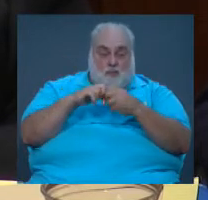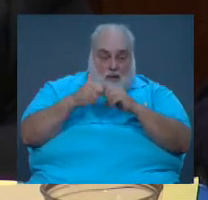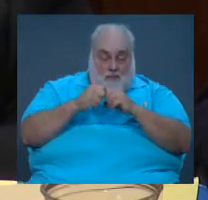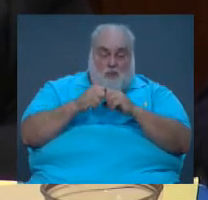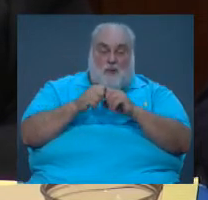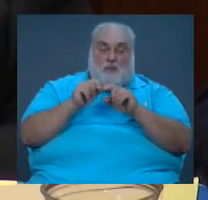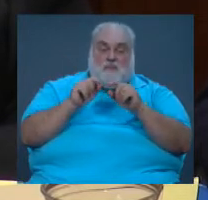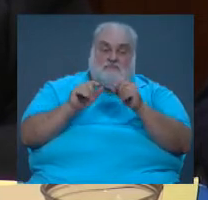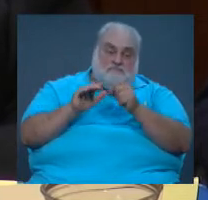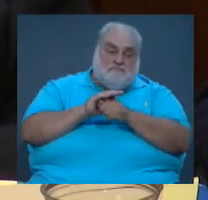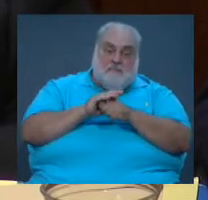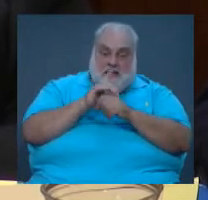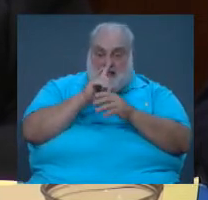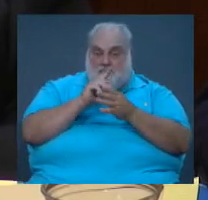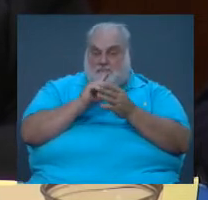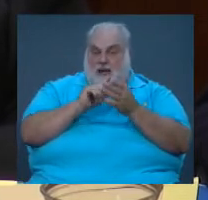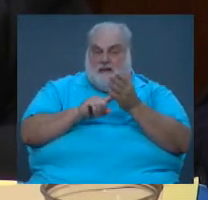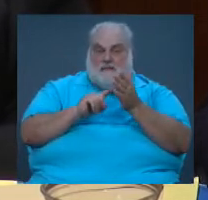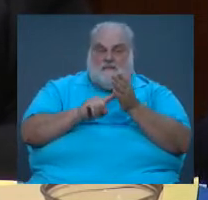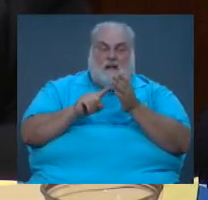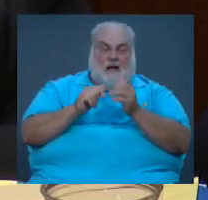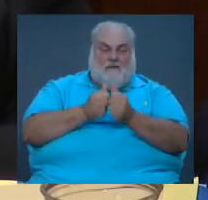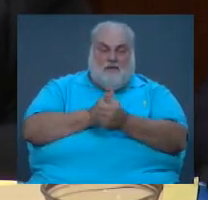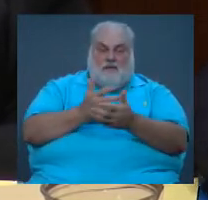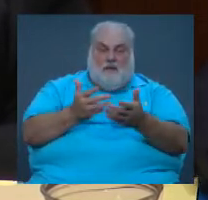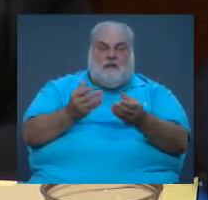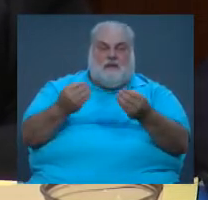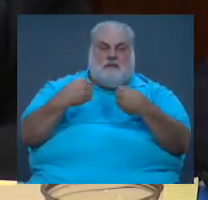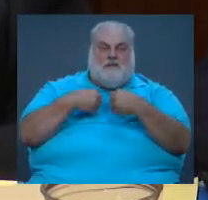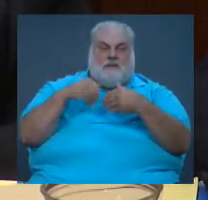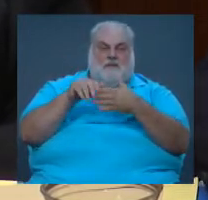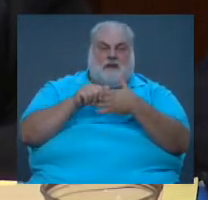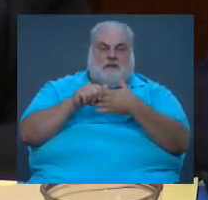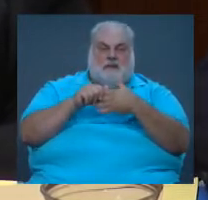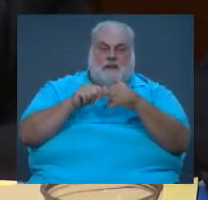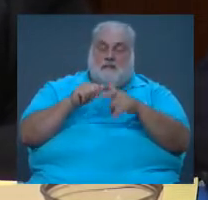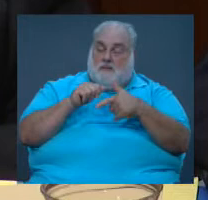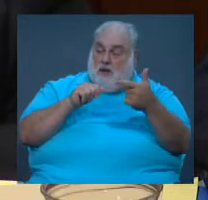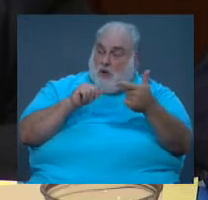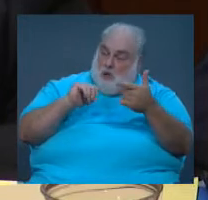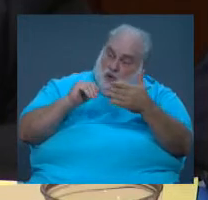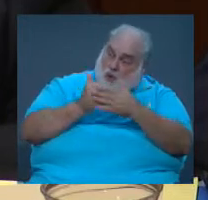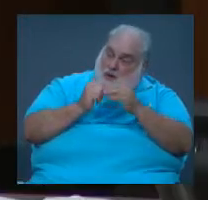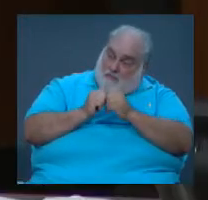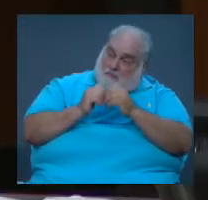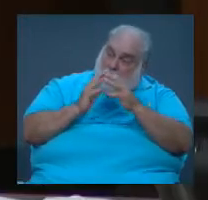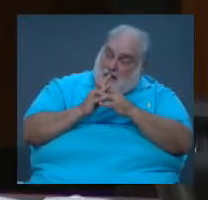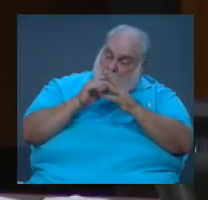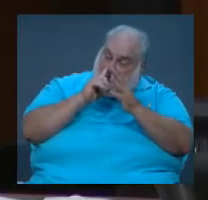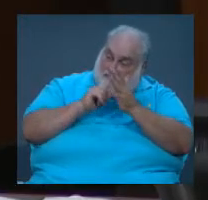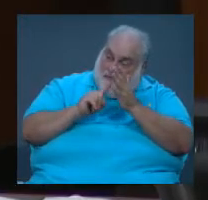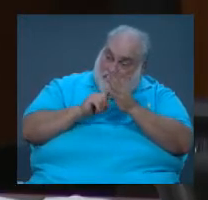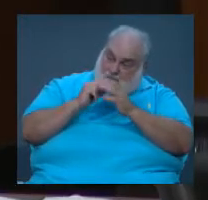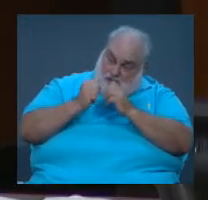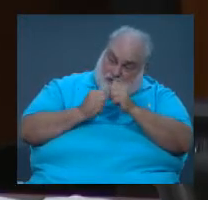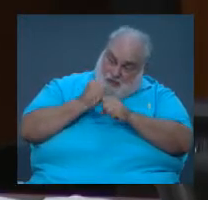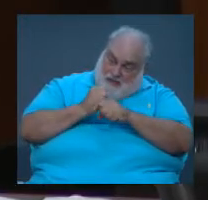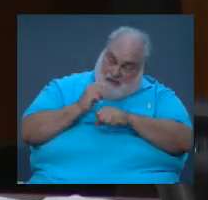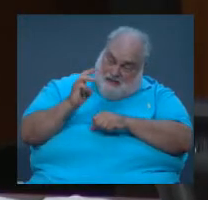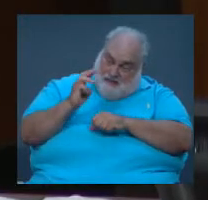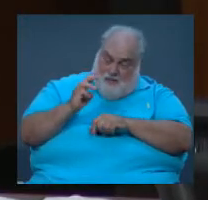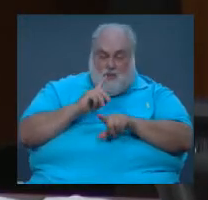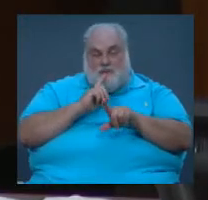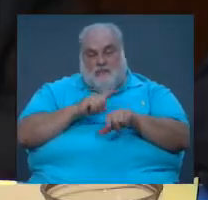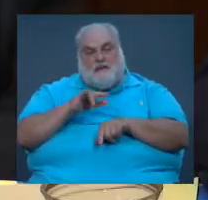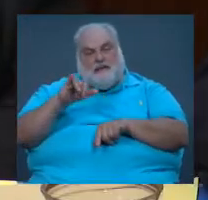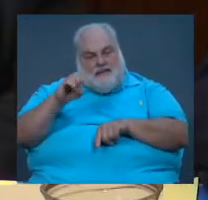inspect the entire unit. This just gives us a threshold. But newly built ones would be inspected in year 6 rather than when they're...